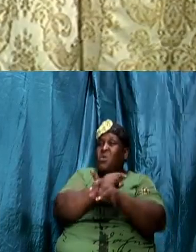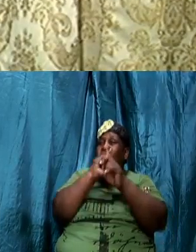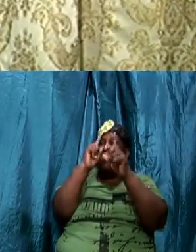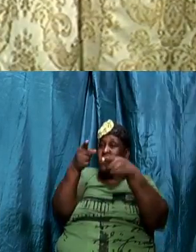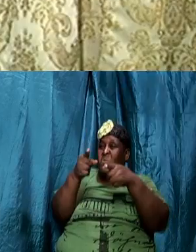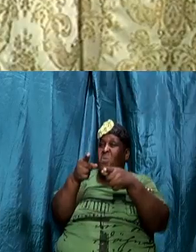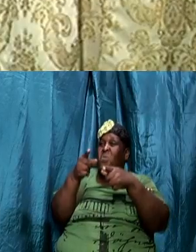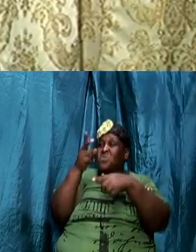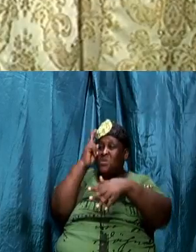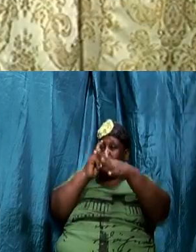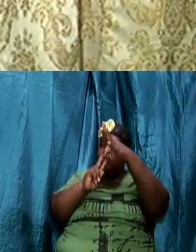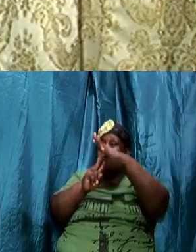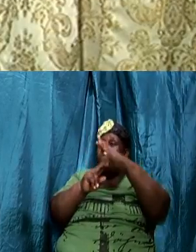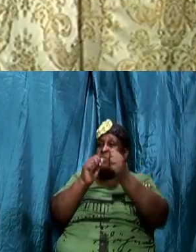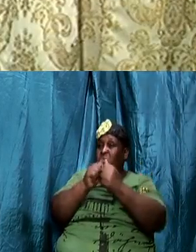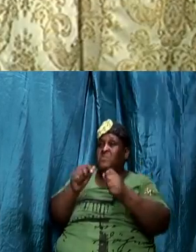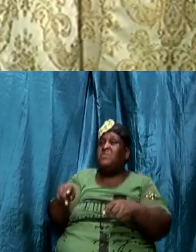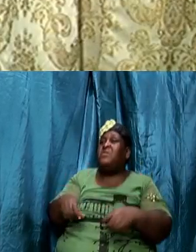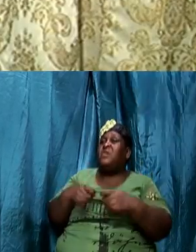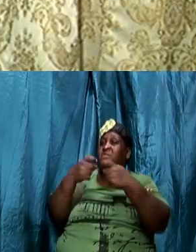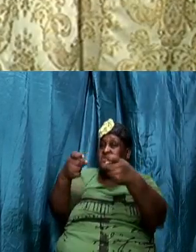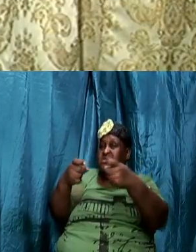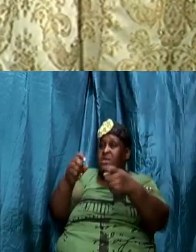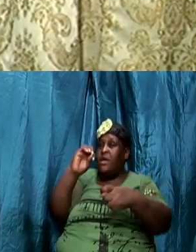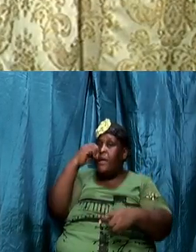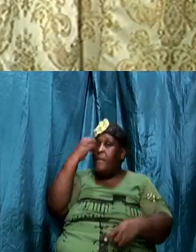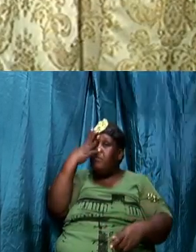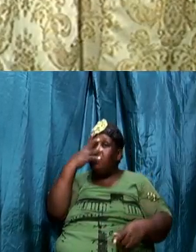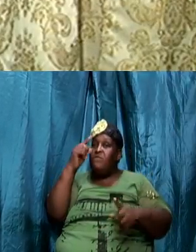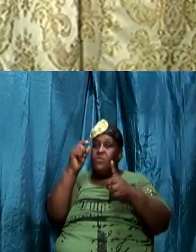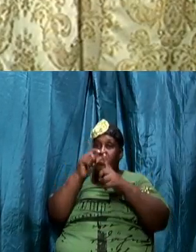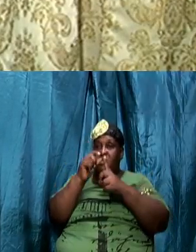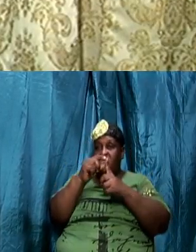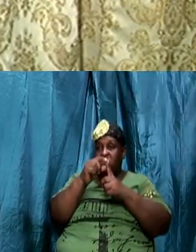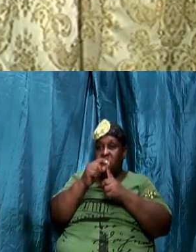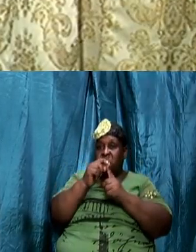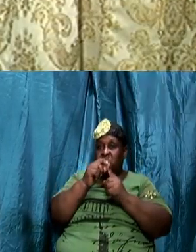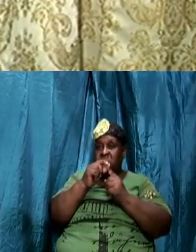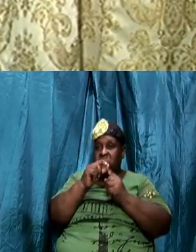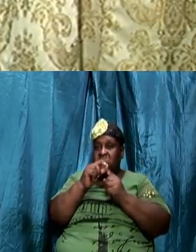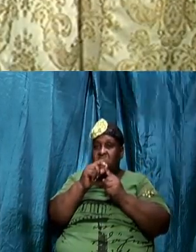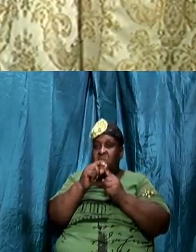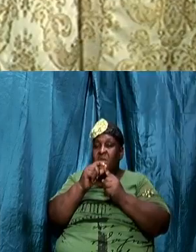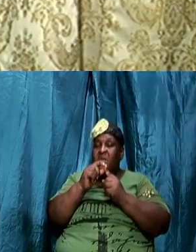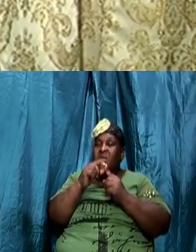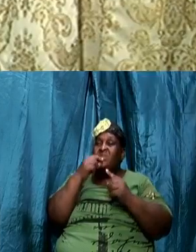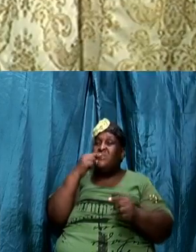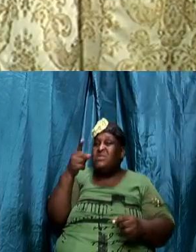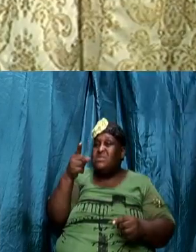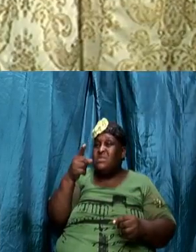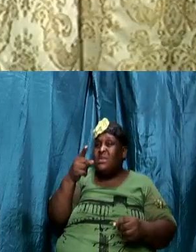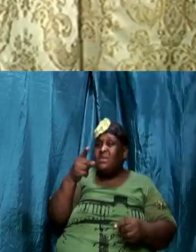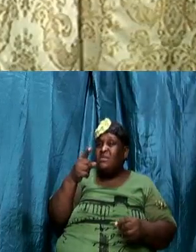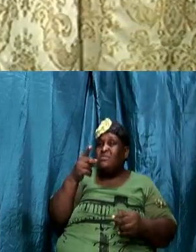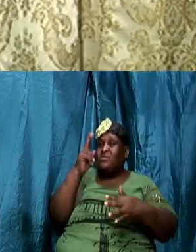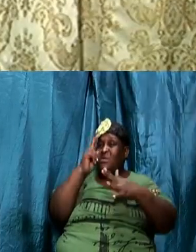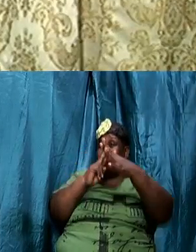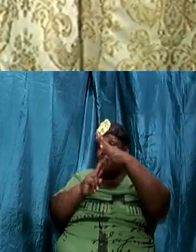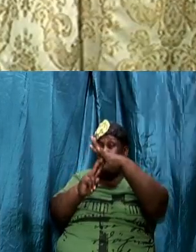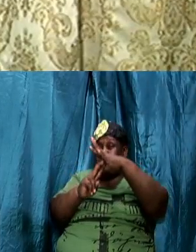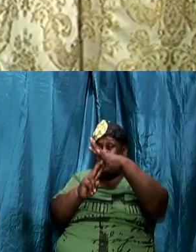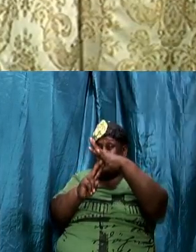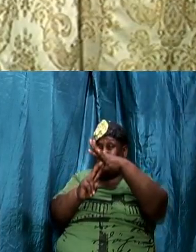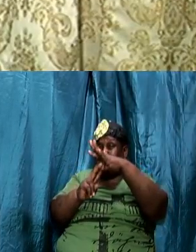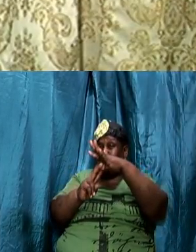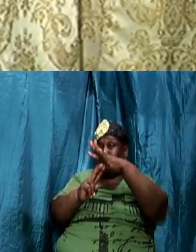and beautiful words to say to Balaam, the